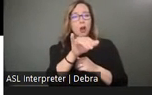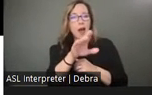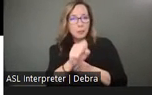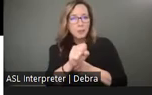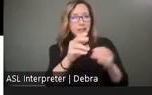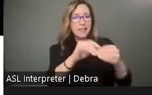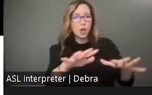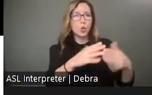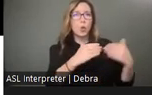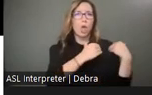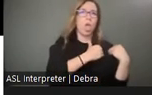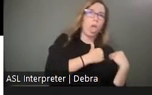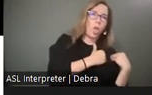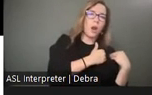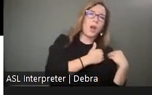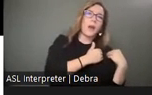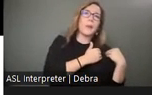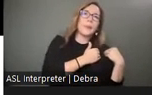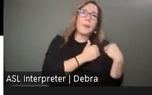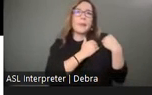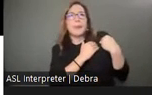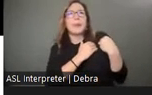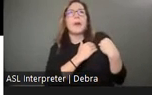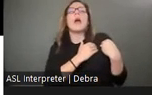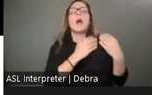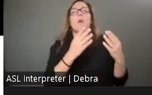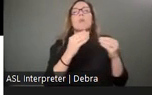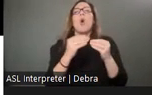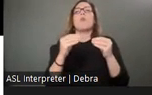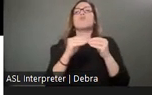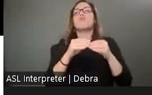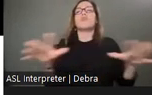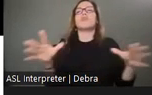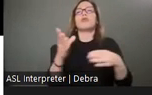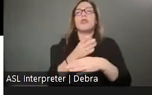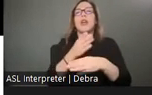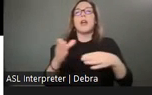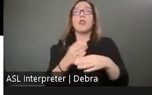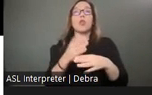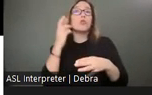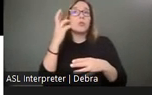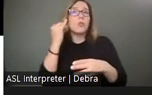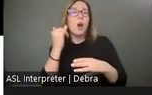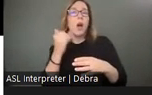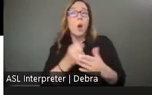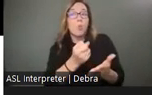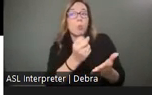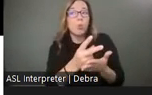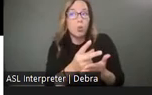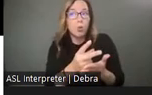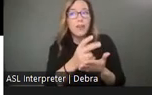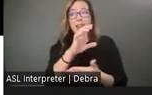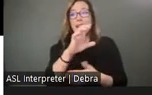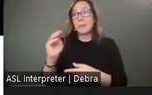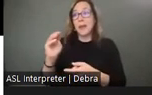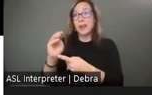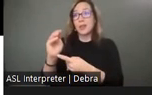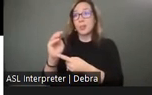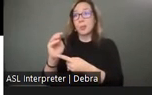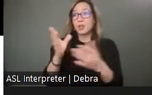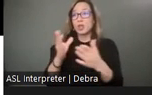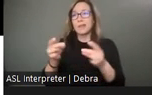and reducing those timelines to get a faster determination so that when approved, the disaster case management services can be on the